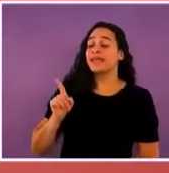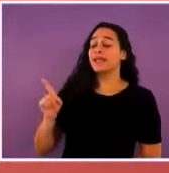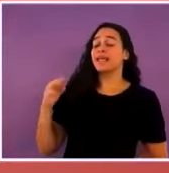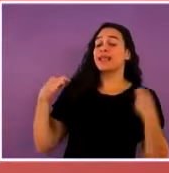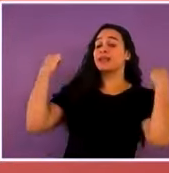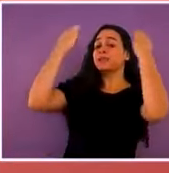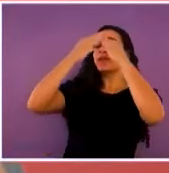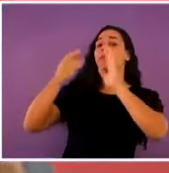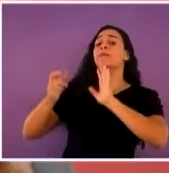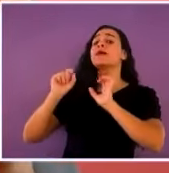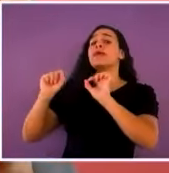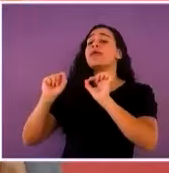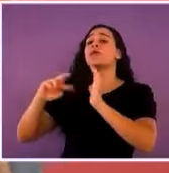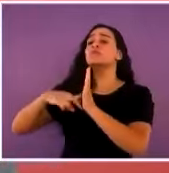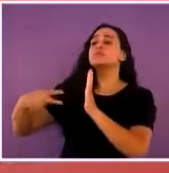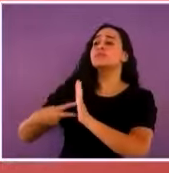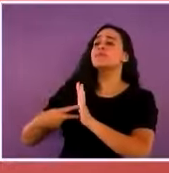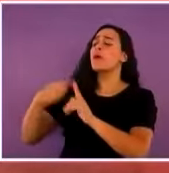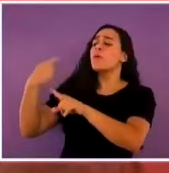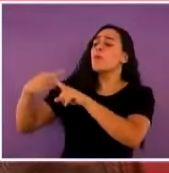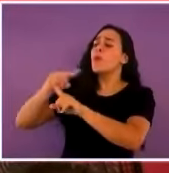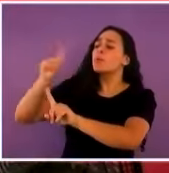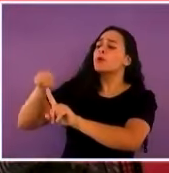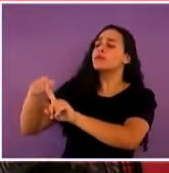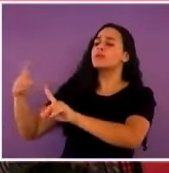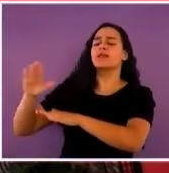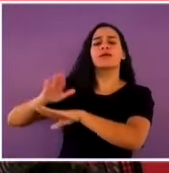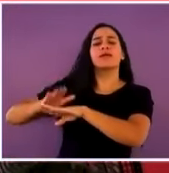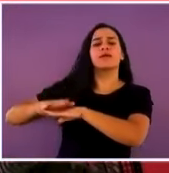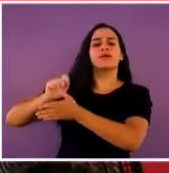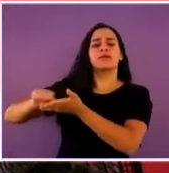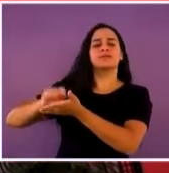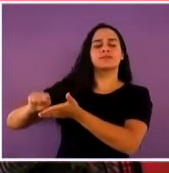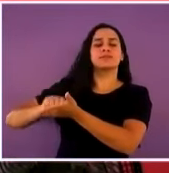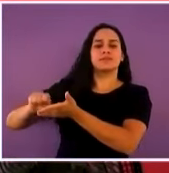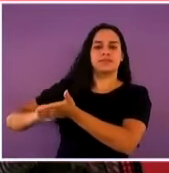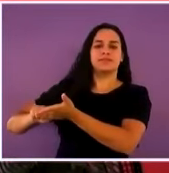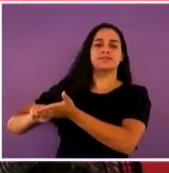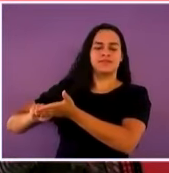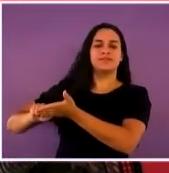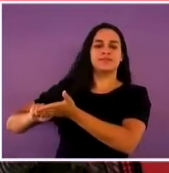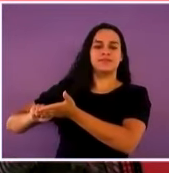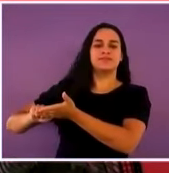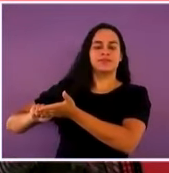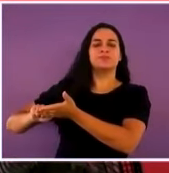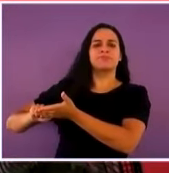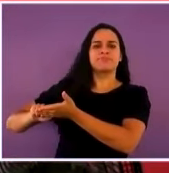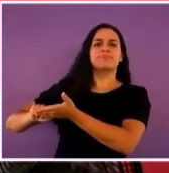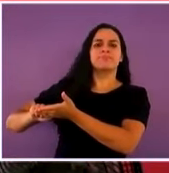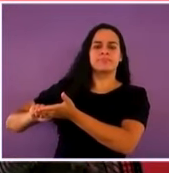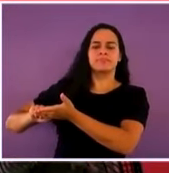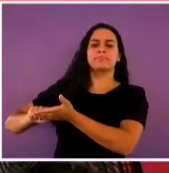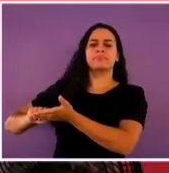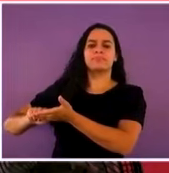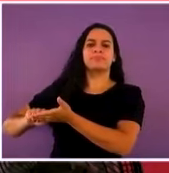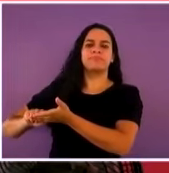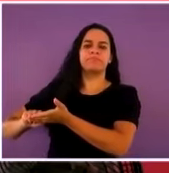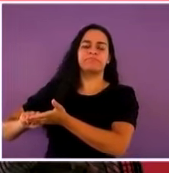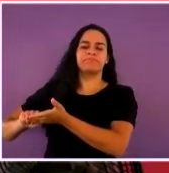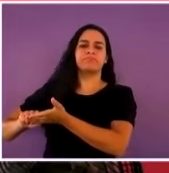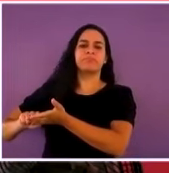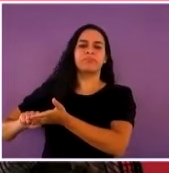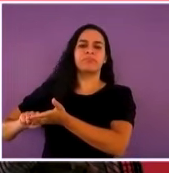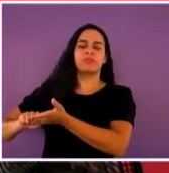dizer com a palavra missão. We often make this mistake of putting our meaning into